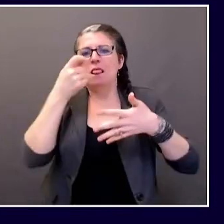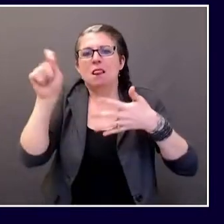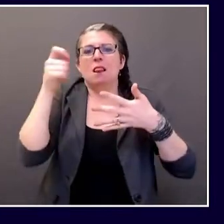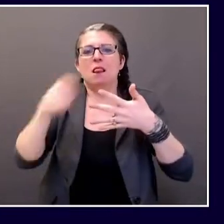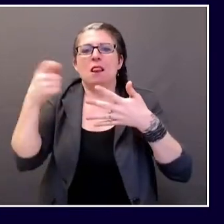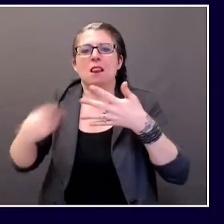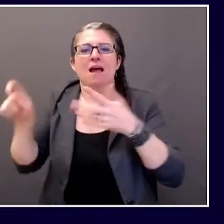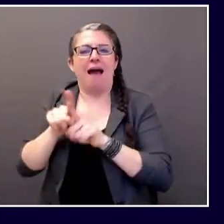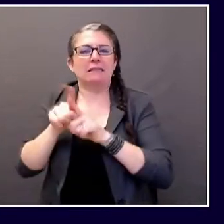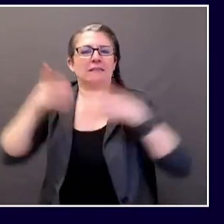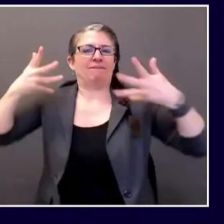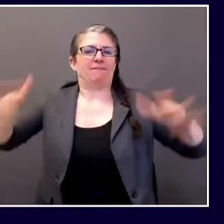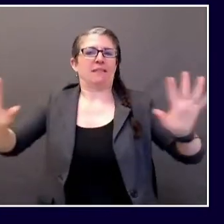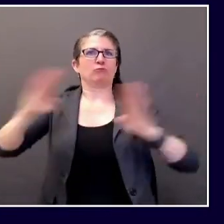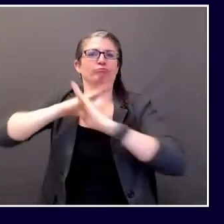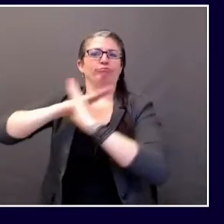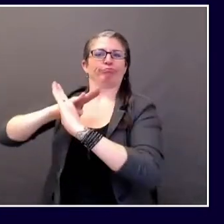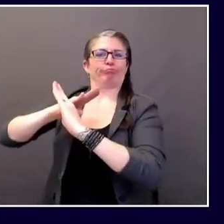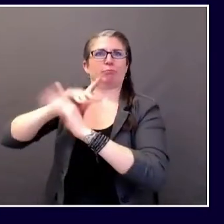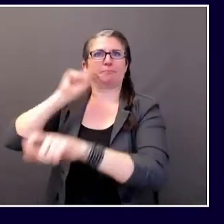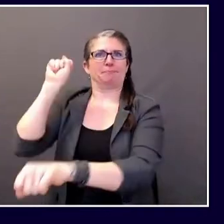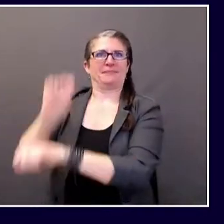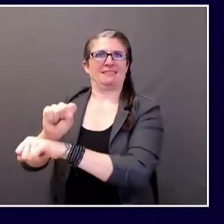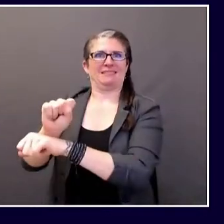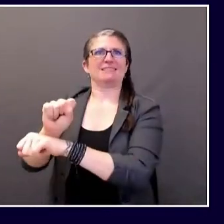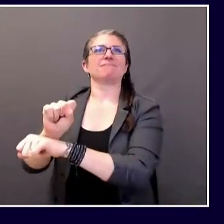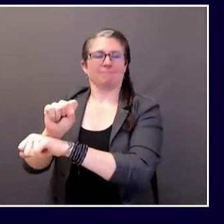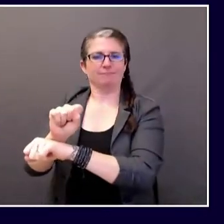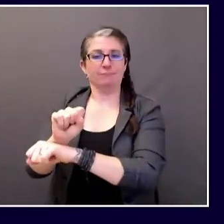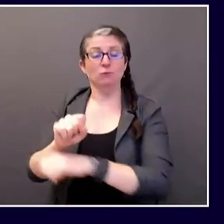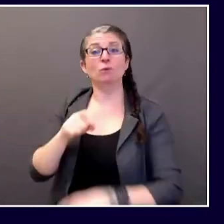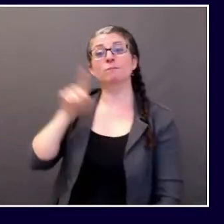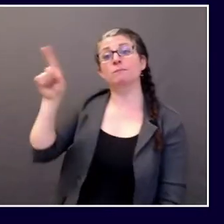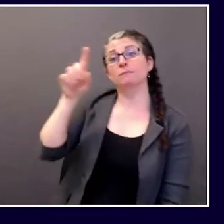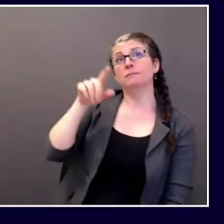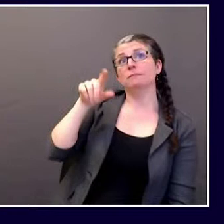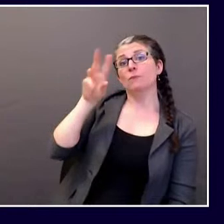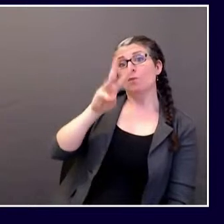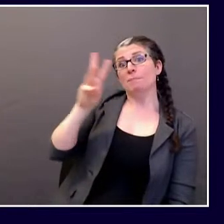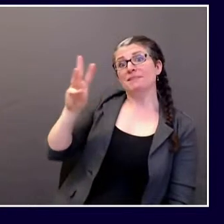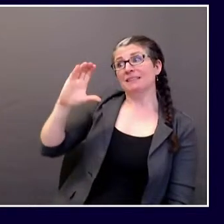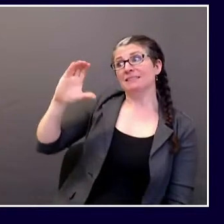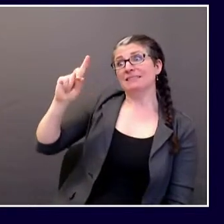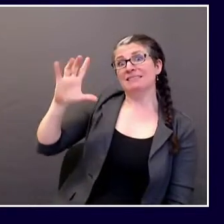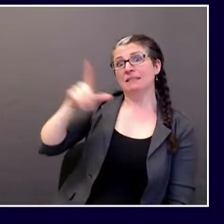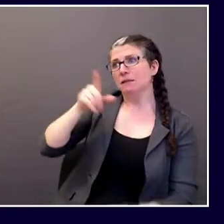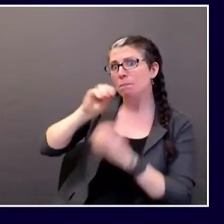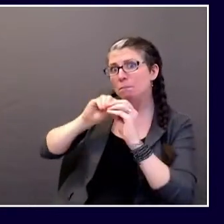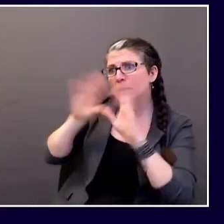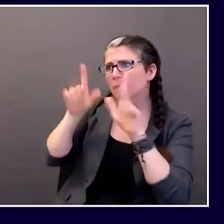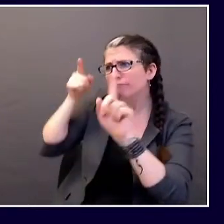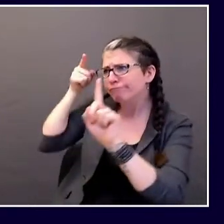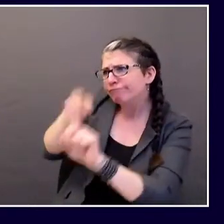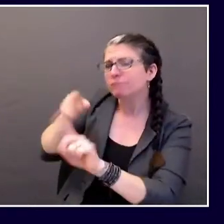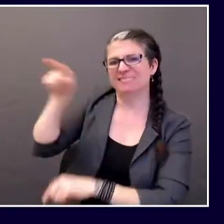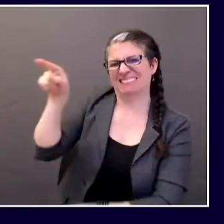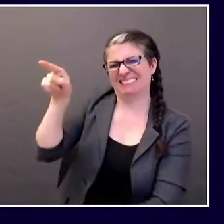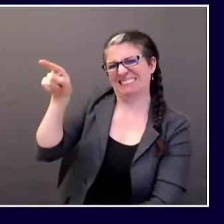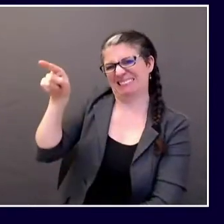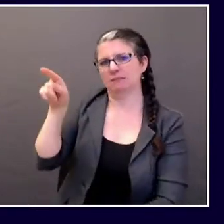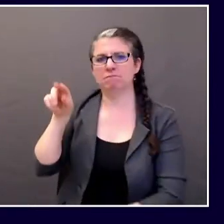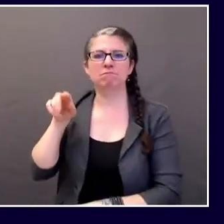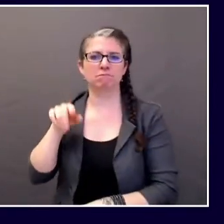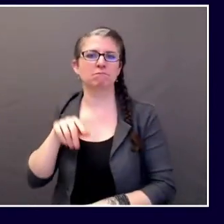represents those who have completed their COVID vaccine series. But let me pause just for a moment to talk about